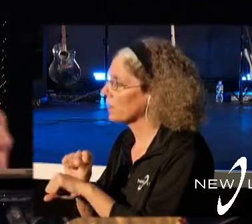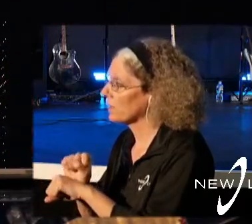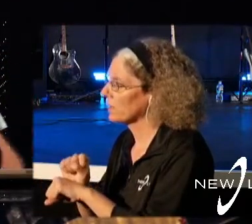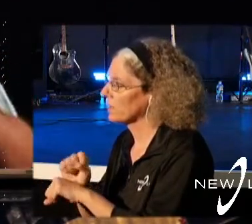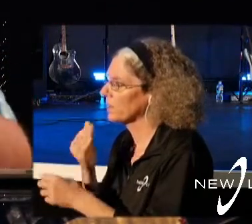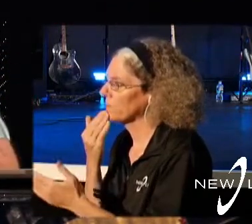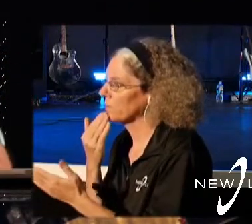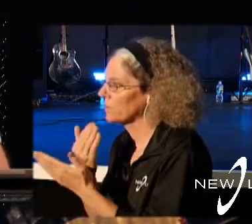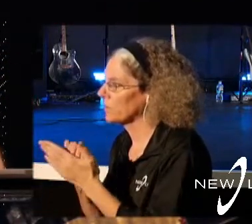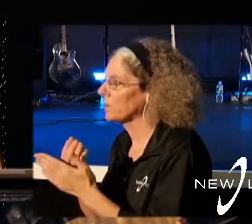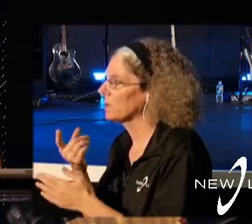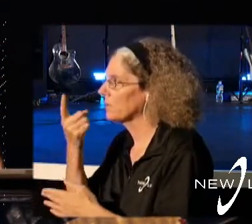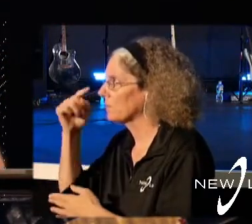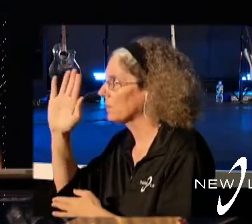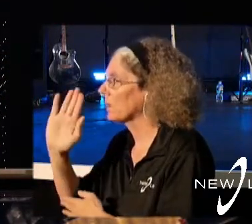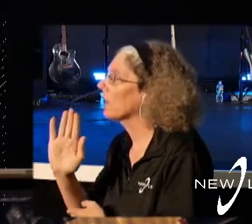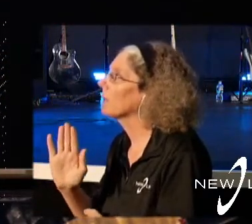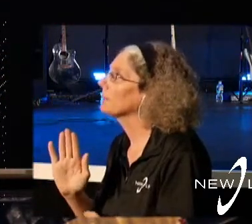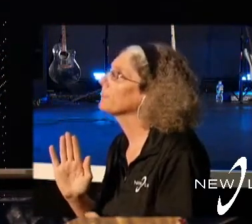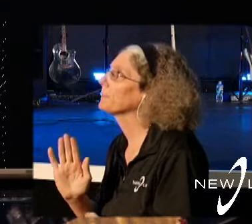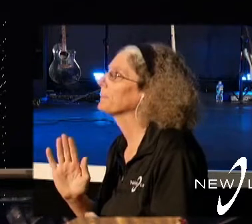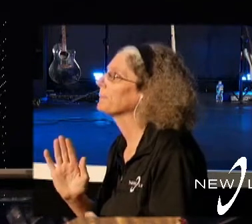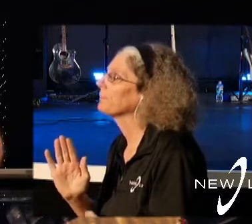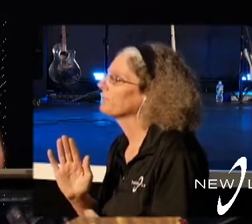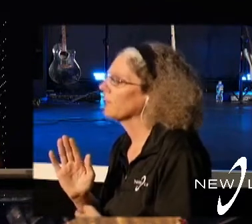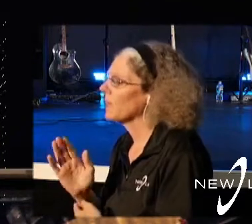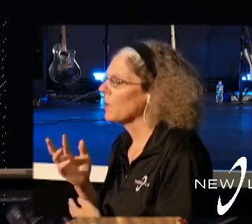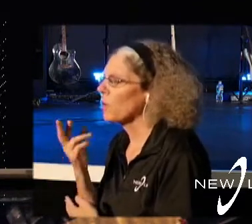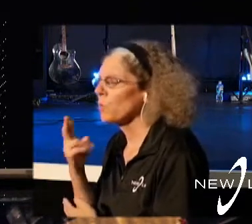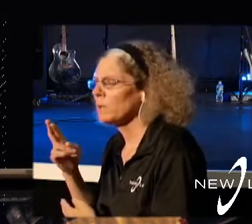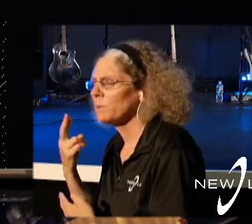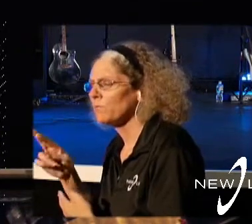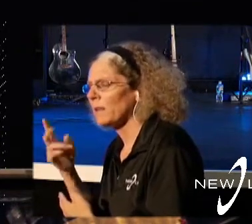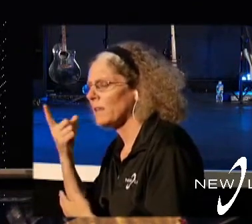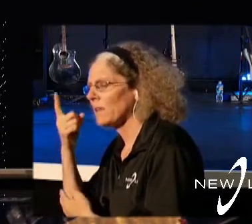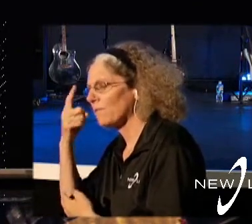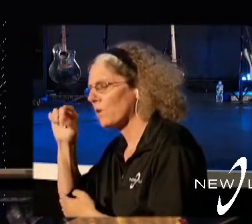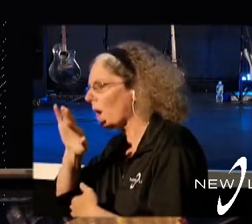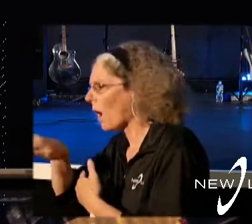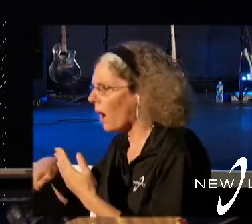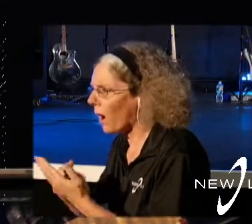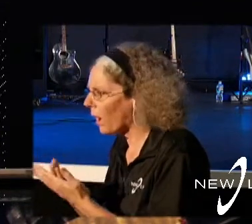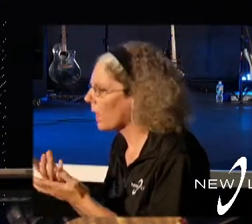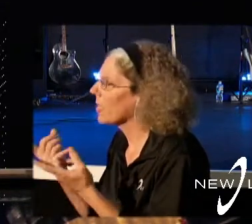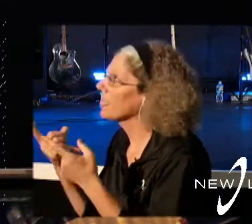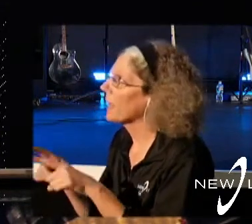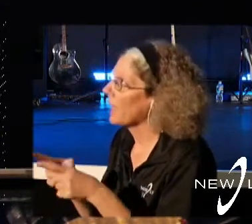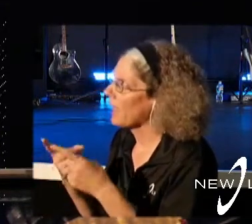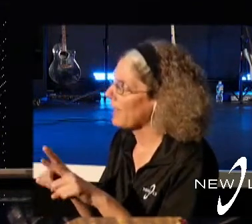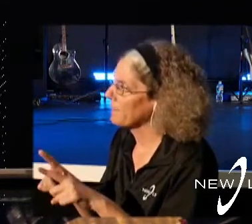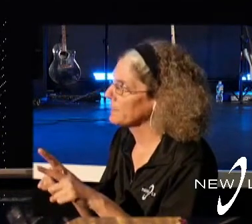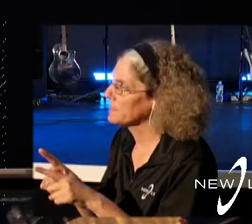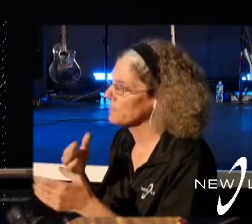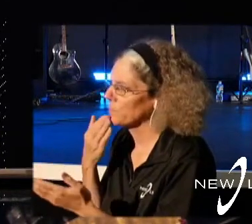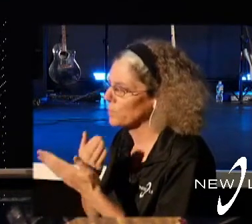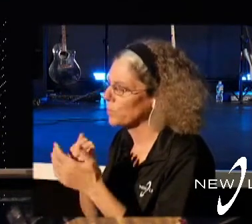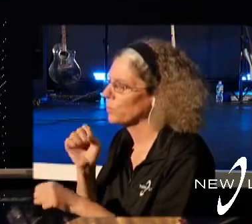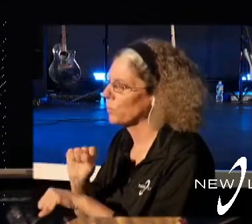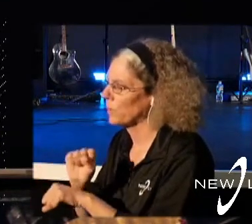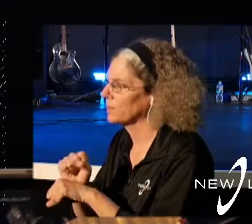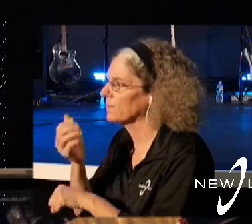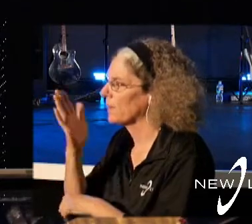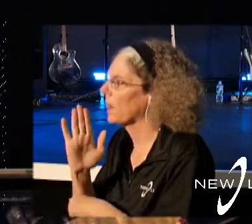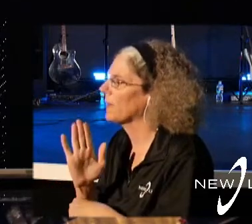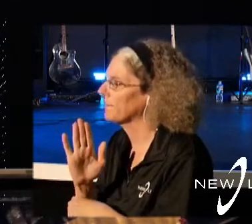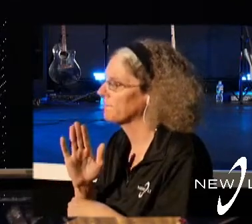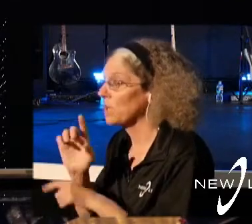you and me, may be thoroughly equipped for every good work. So let